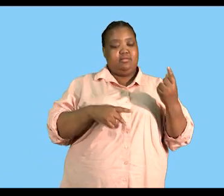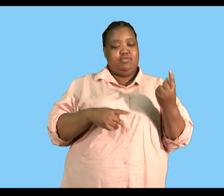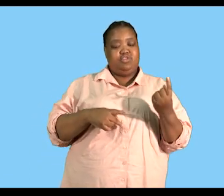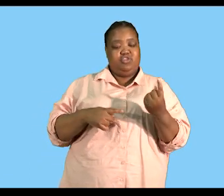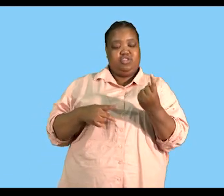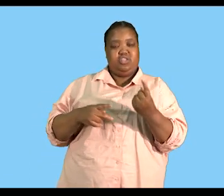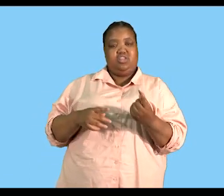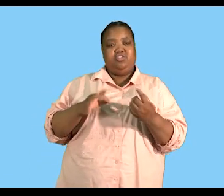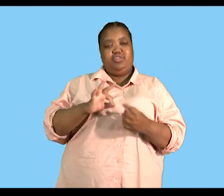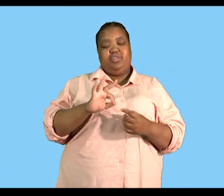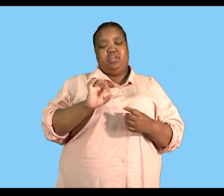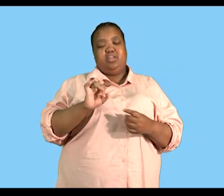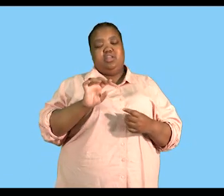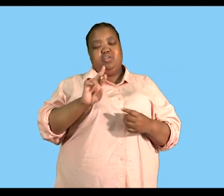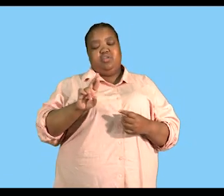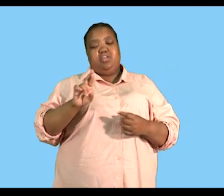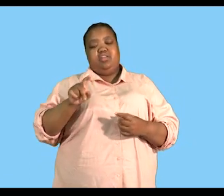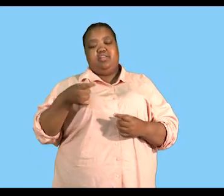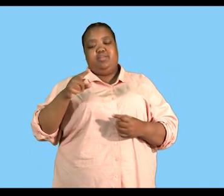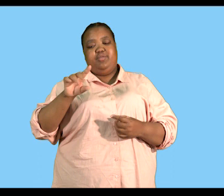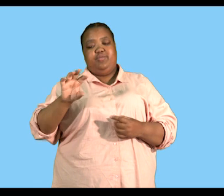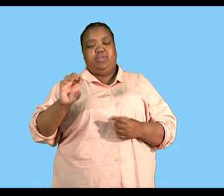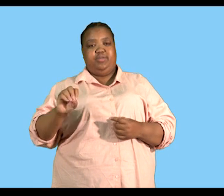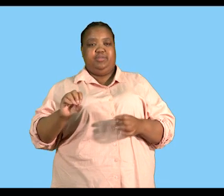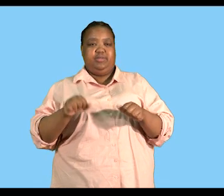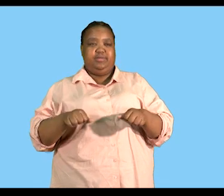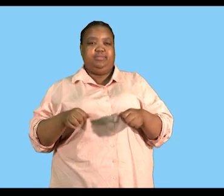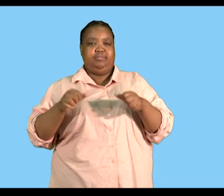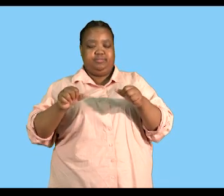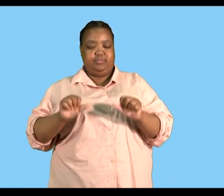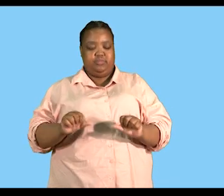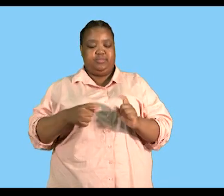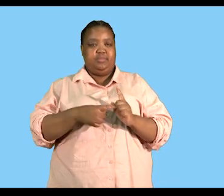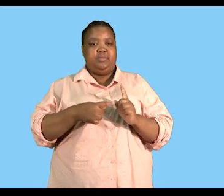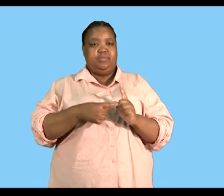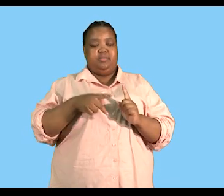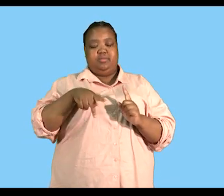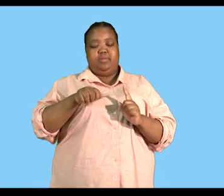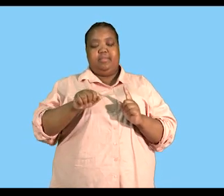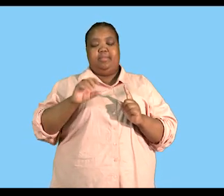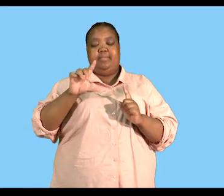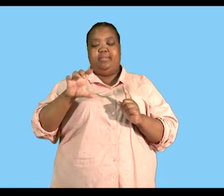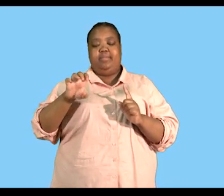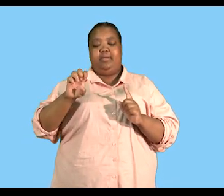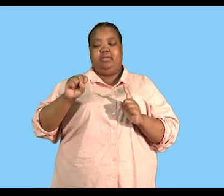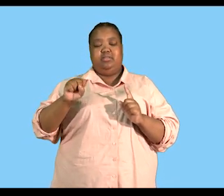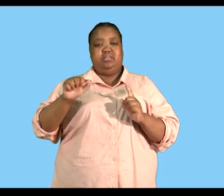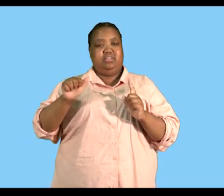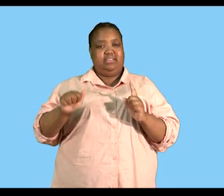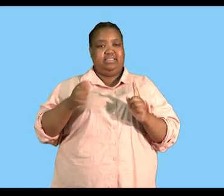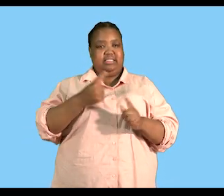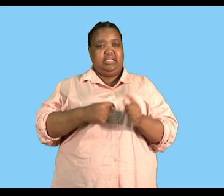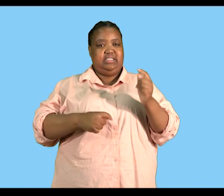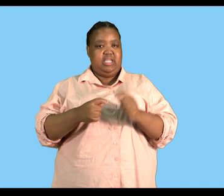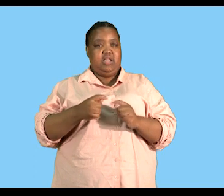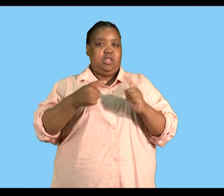6. Then we move on to the next question. Palisa decided to sell 1 pen